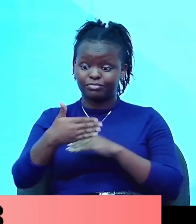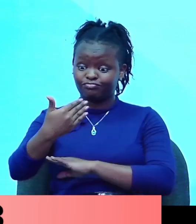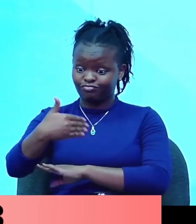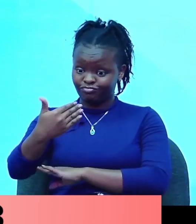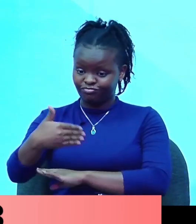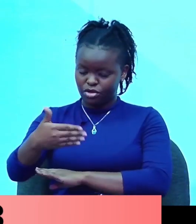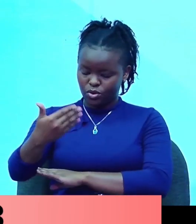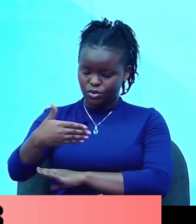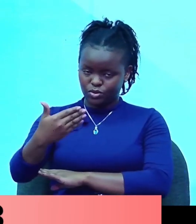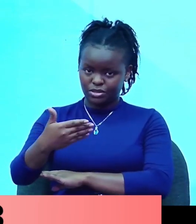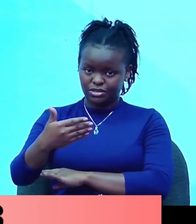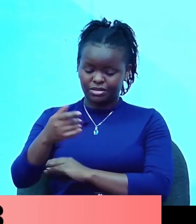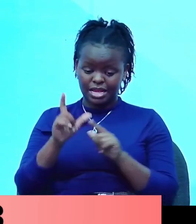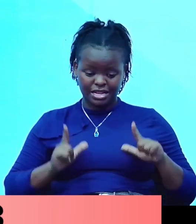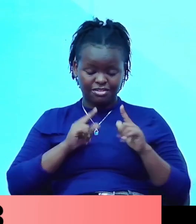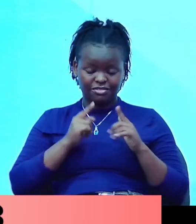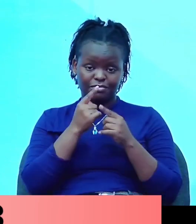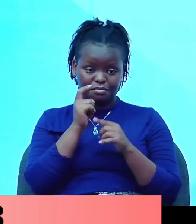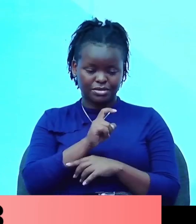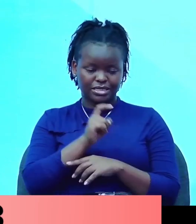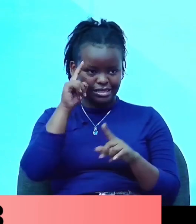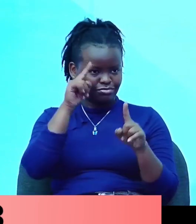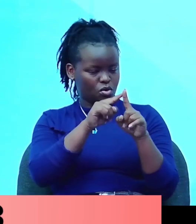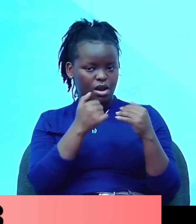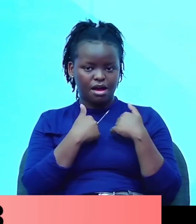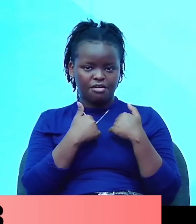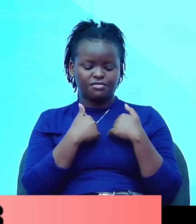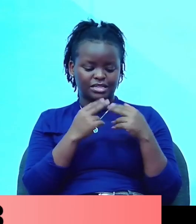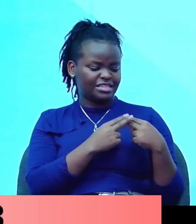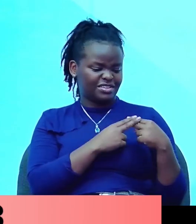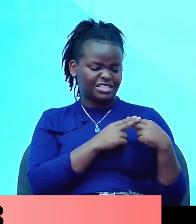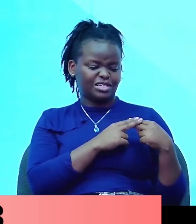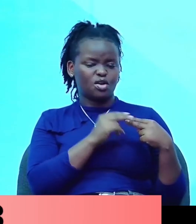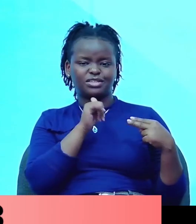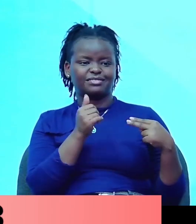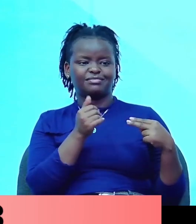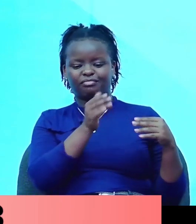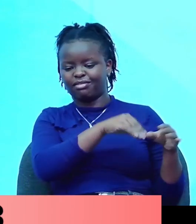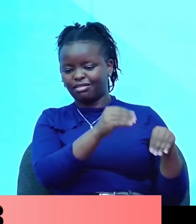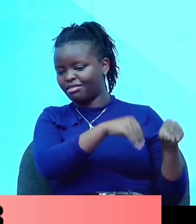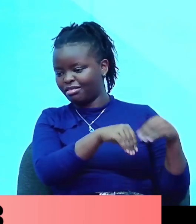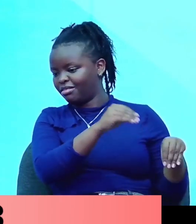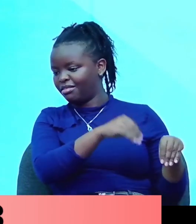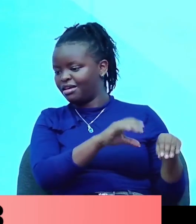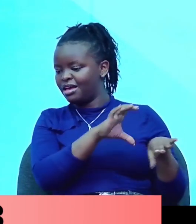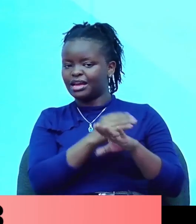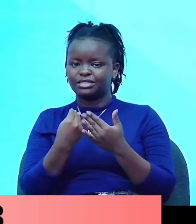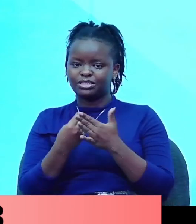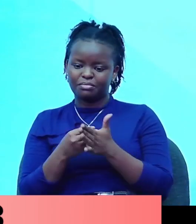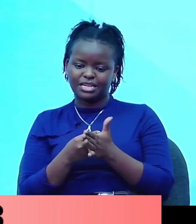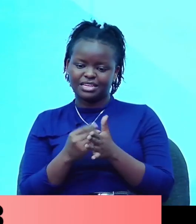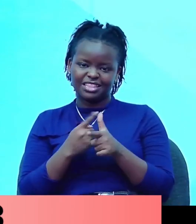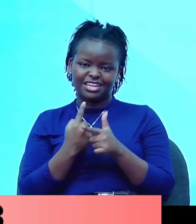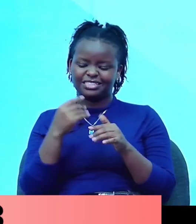in life we have to be intentional. Savings is not done by the flu. Society. You don't get money and then saving is the last thing